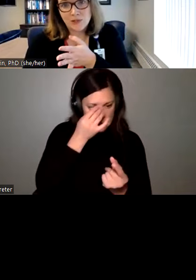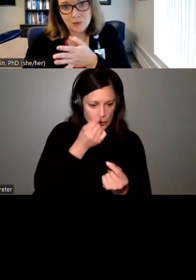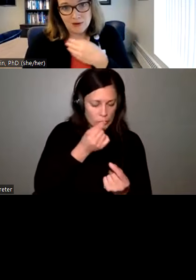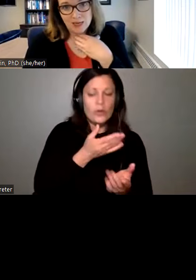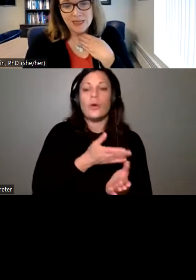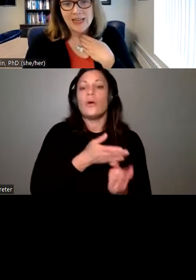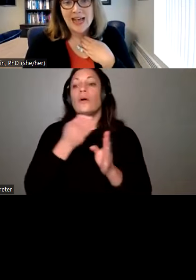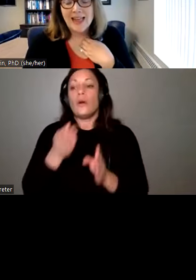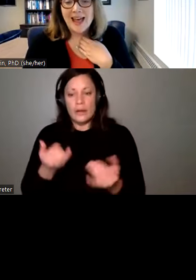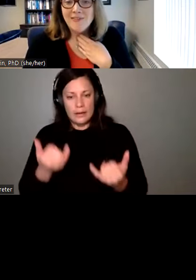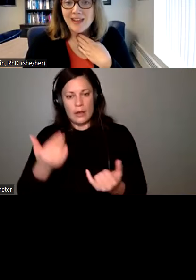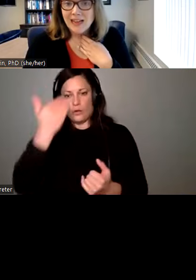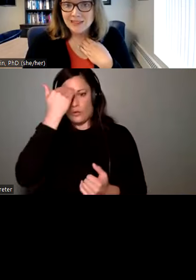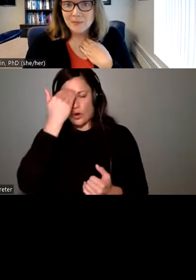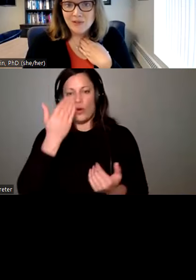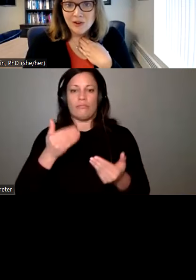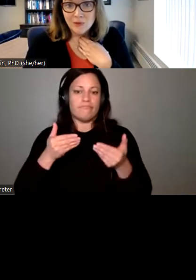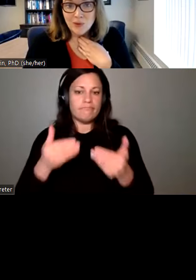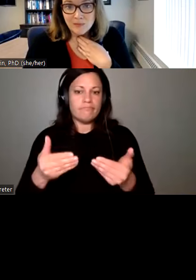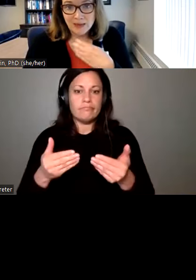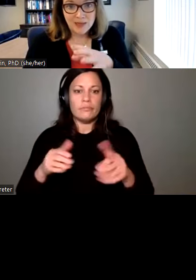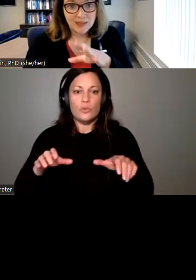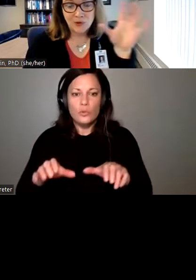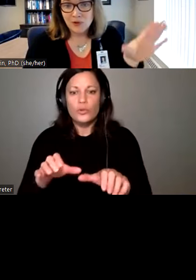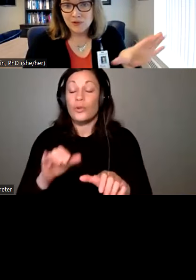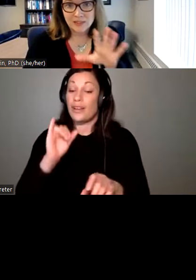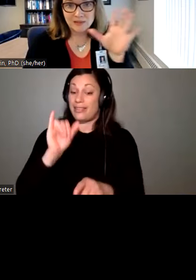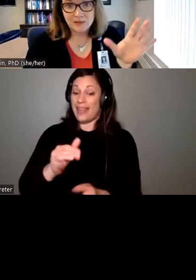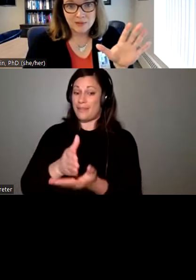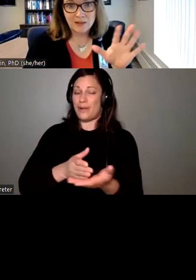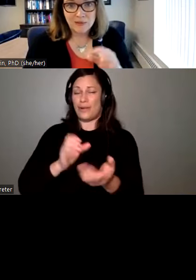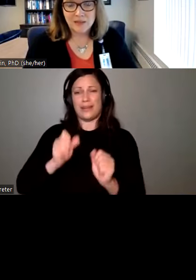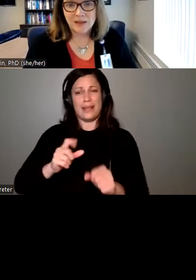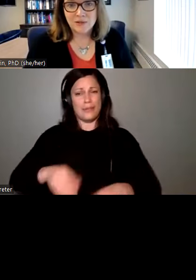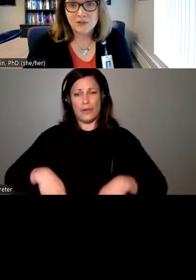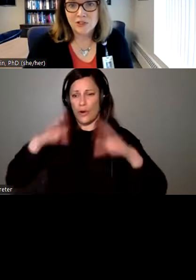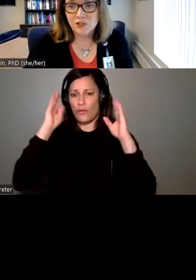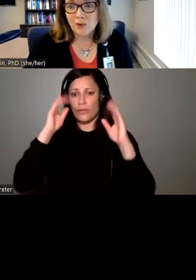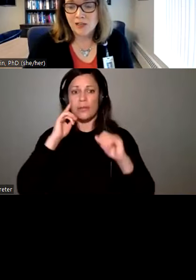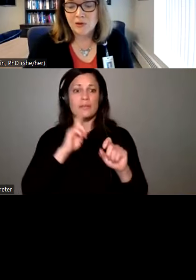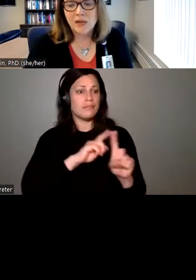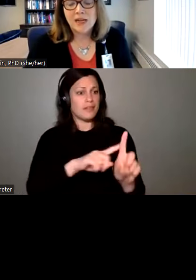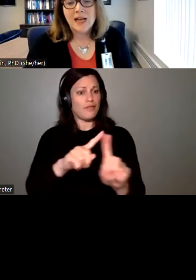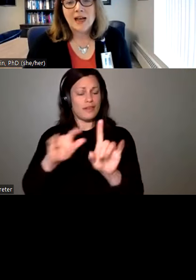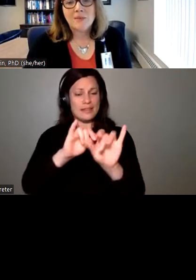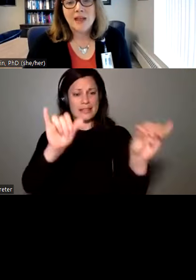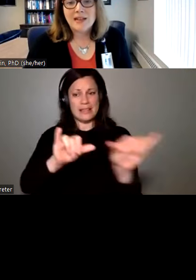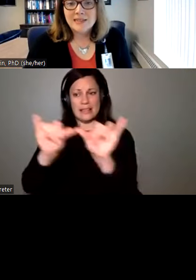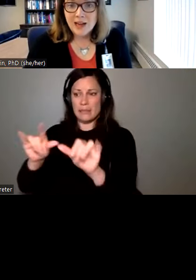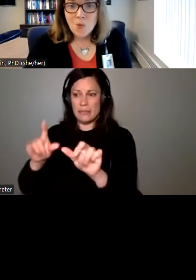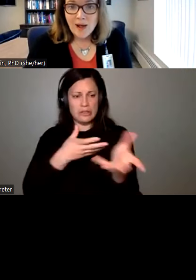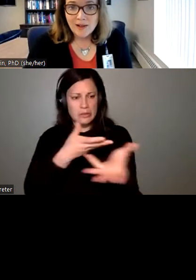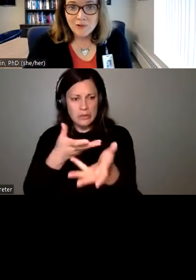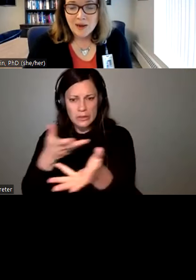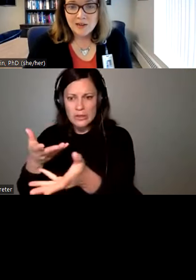what do we do about it? And that phase can be very overwhelming because of all of the system elements that I was just showing you. And it can